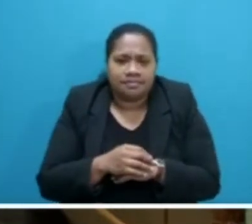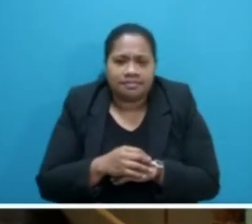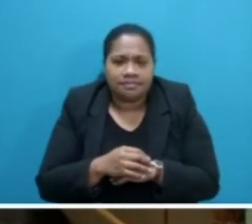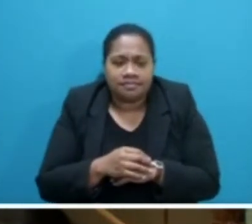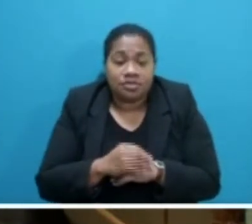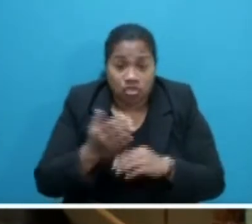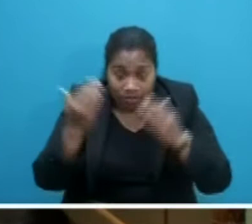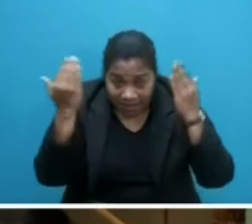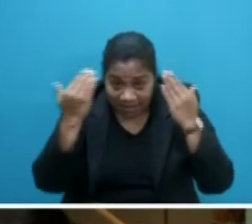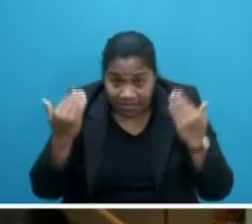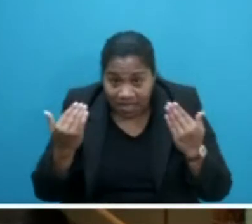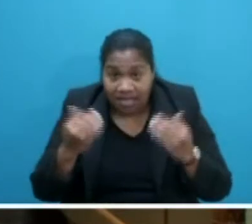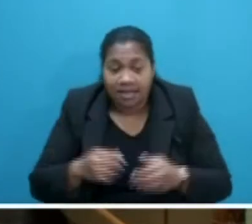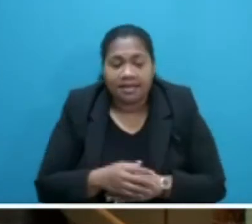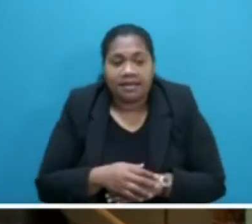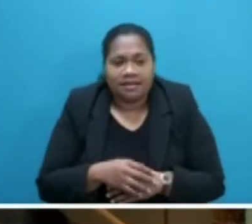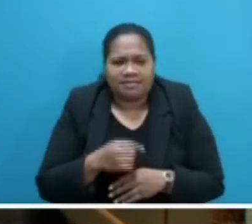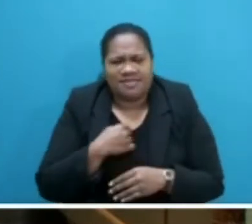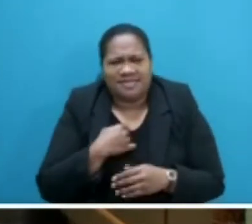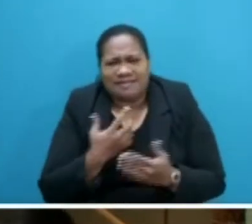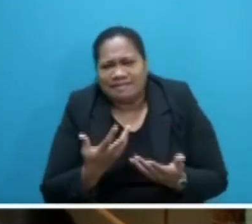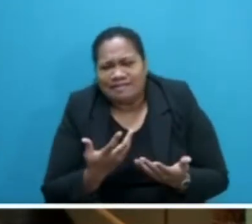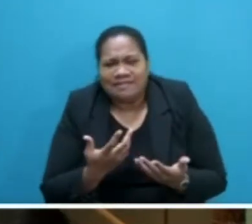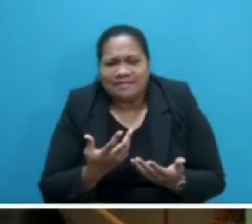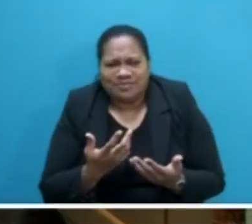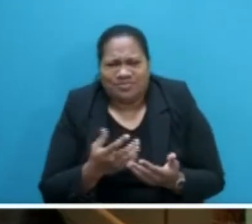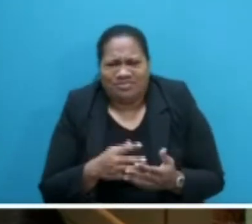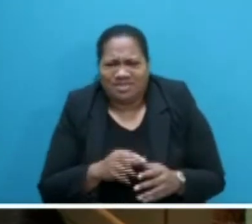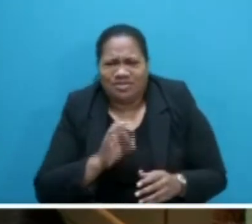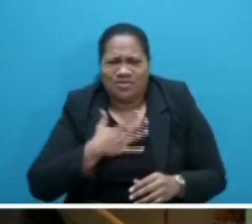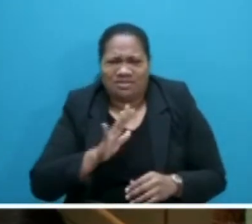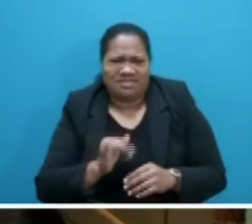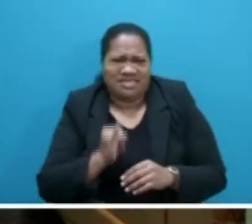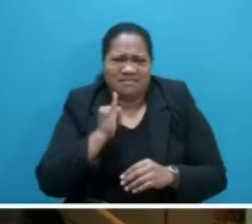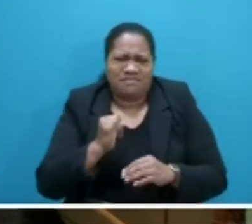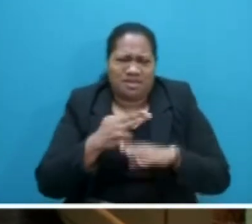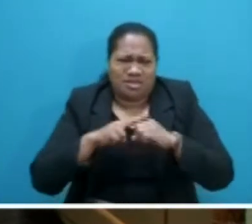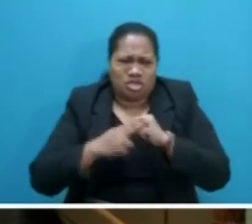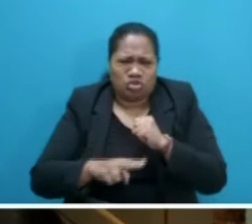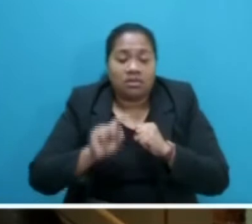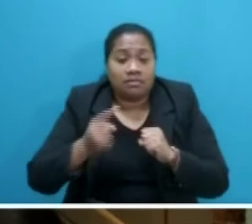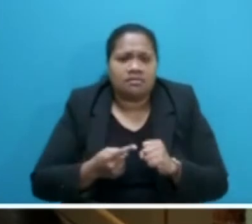Mr. Speaker, I hate to be the bearer of bad news, but no parliamentarian in this chamber